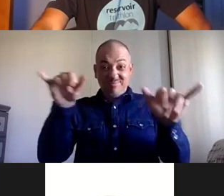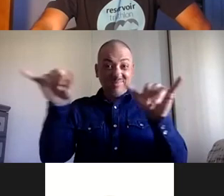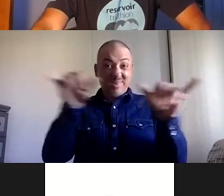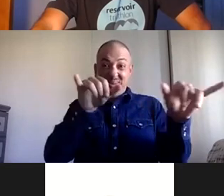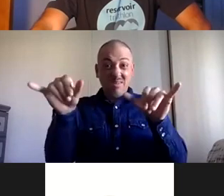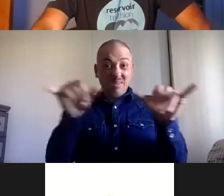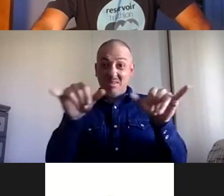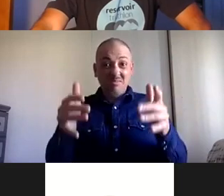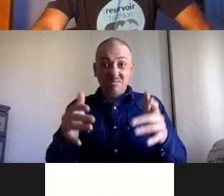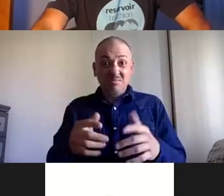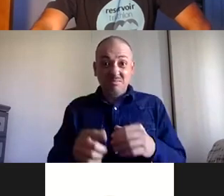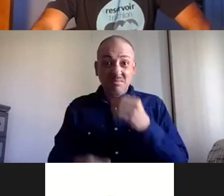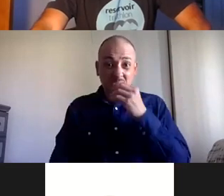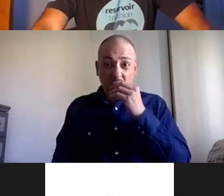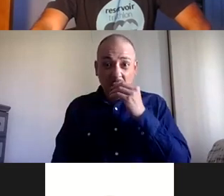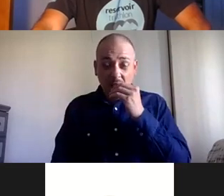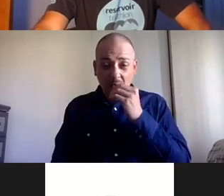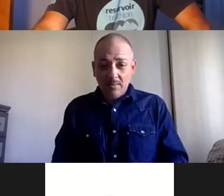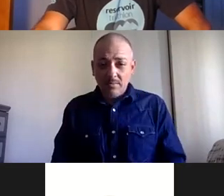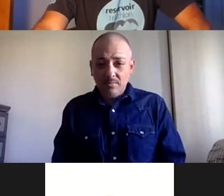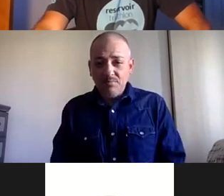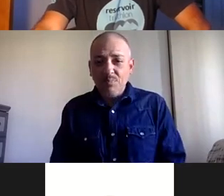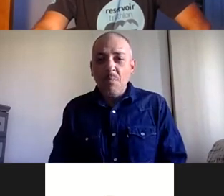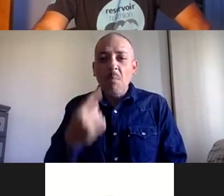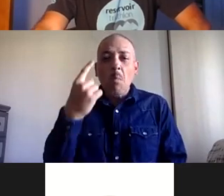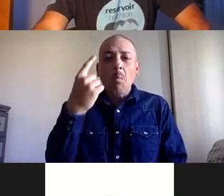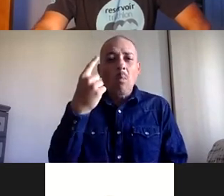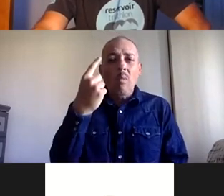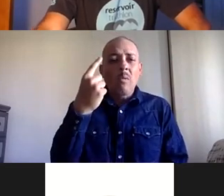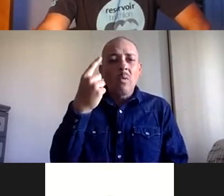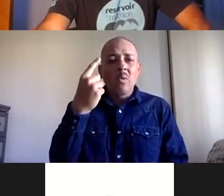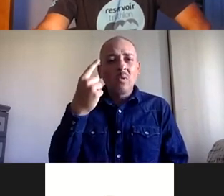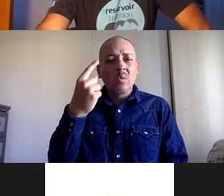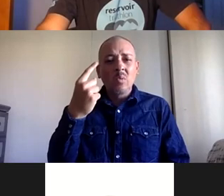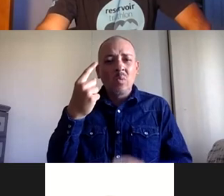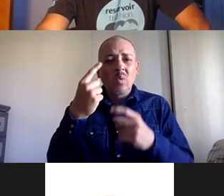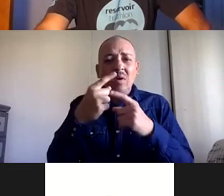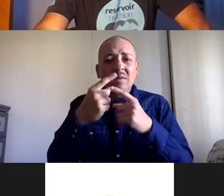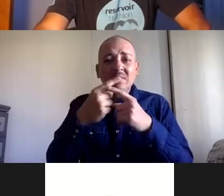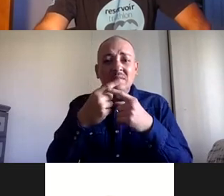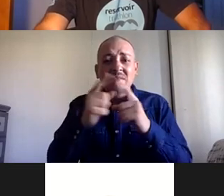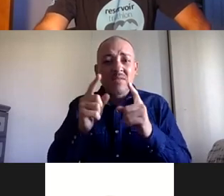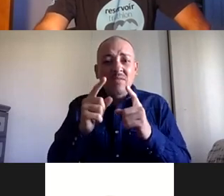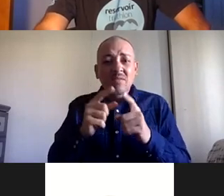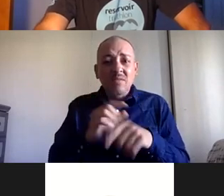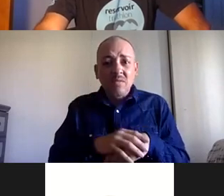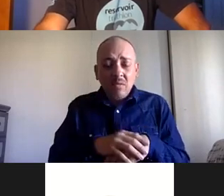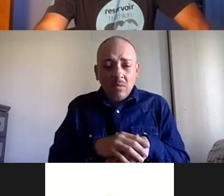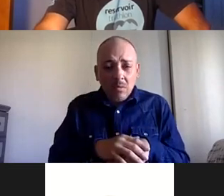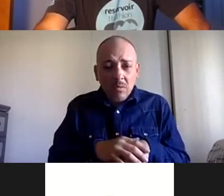With what the only exception is the function being